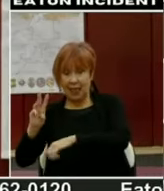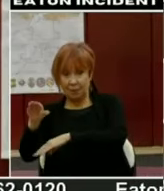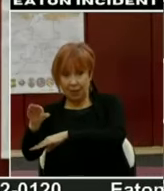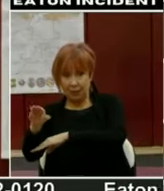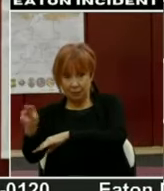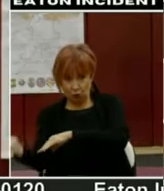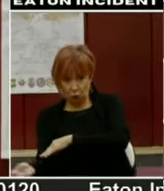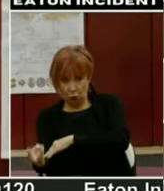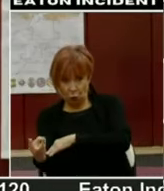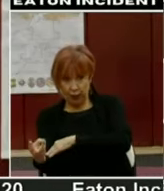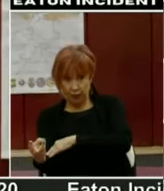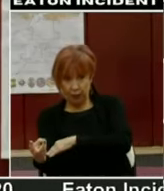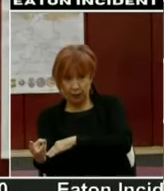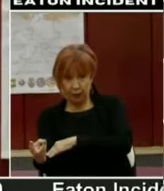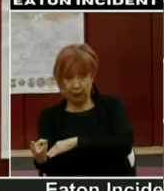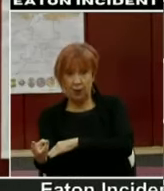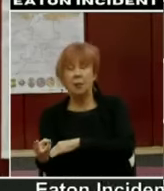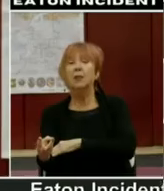that's only for the